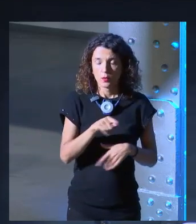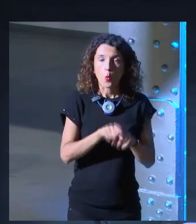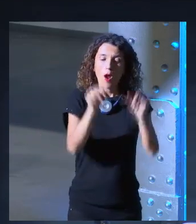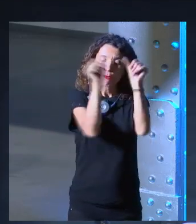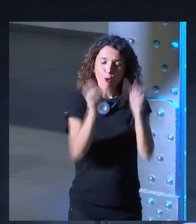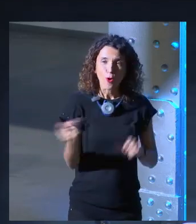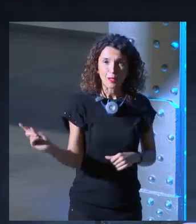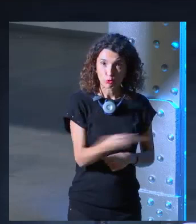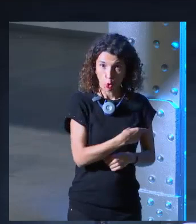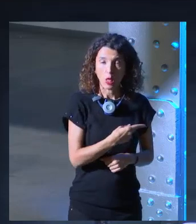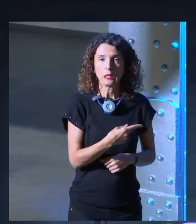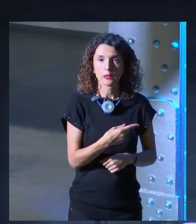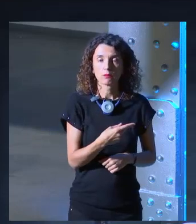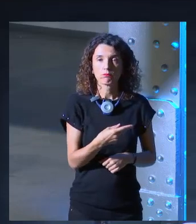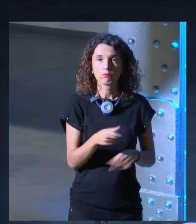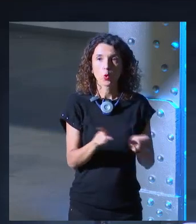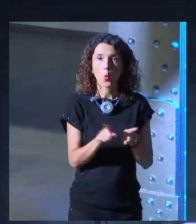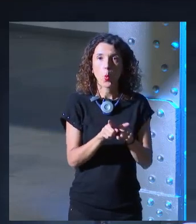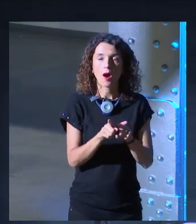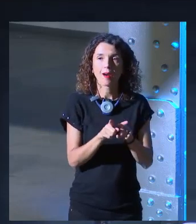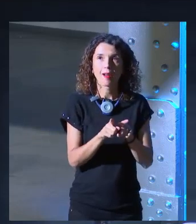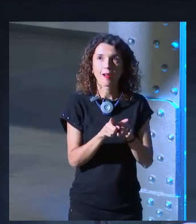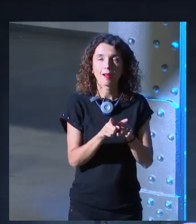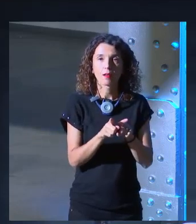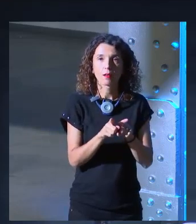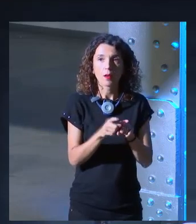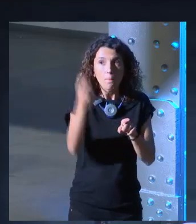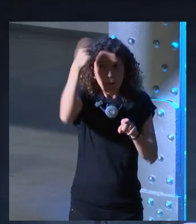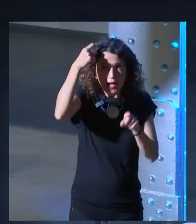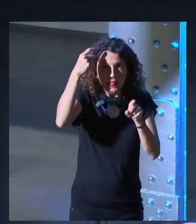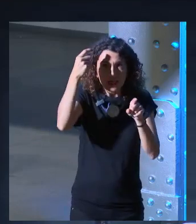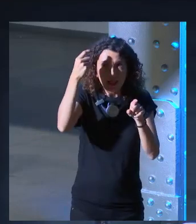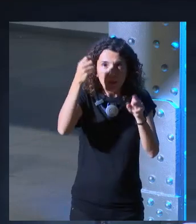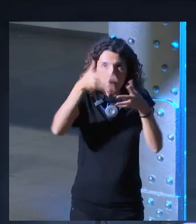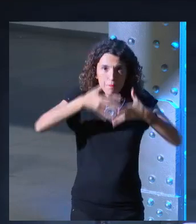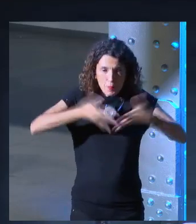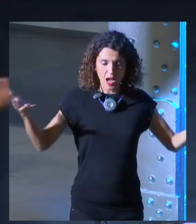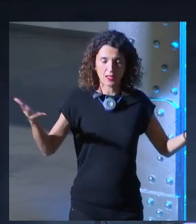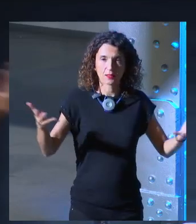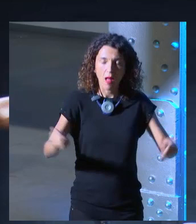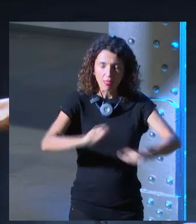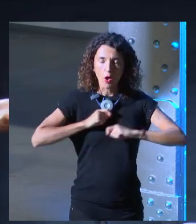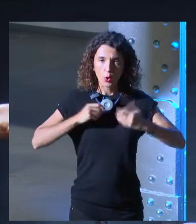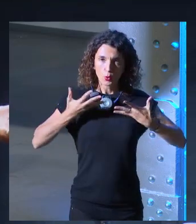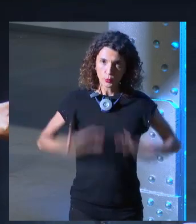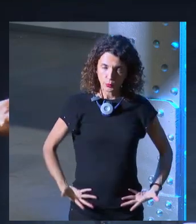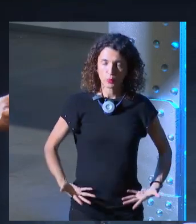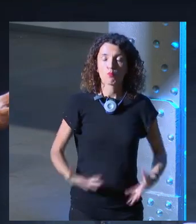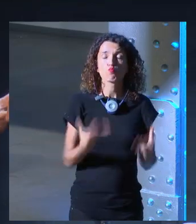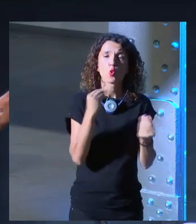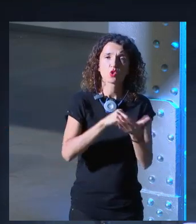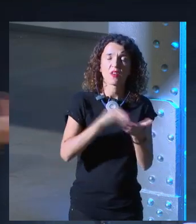of expanding your mind and calming you down, so that you're not always in a panic. Modern life is all about